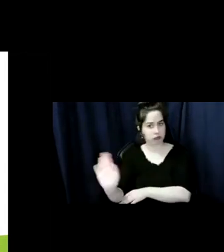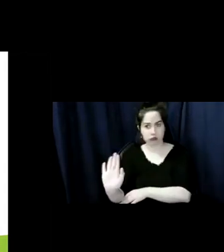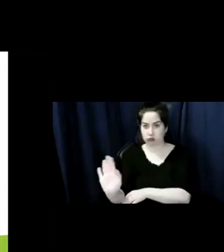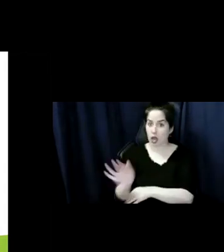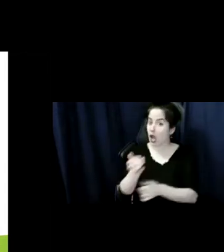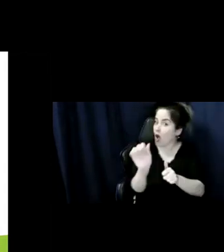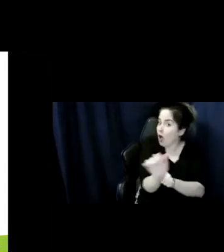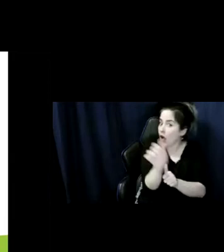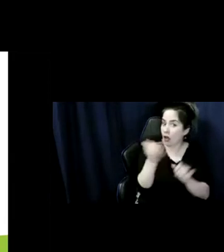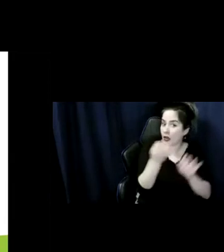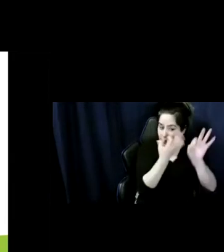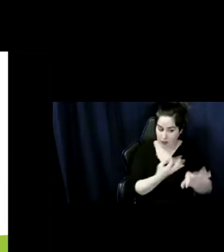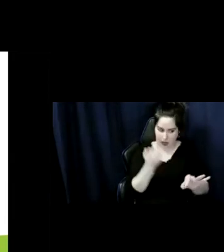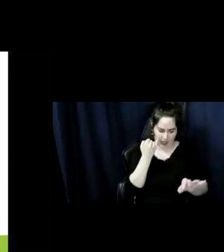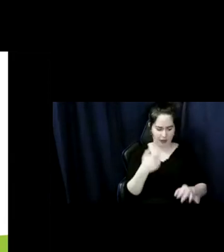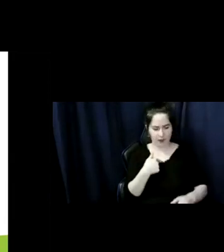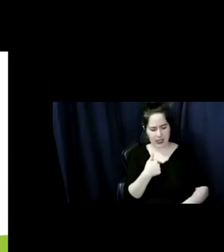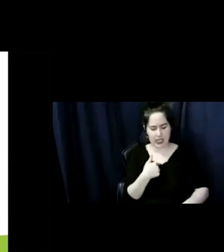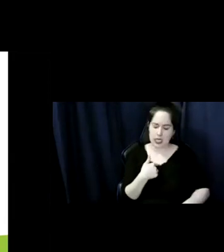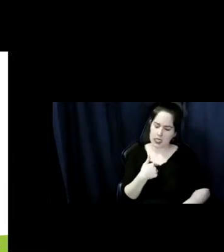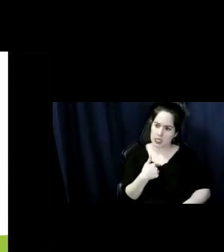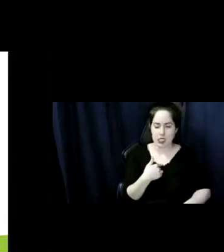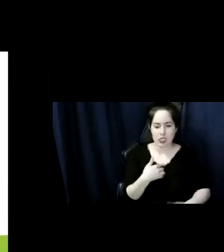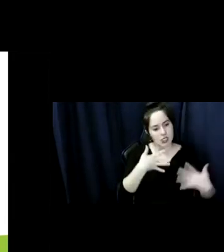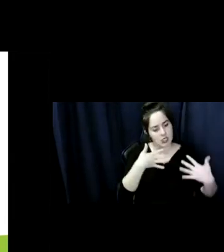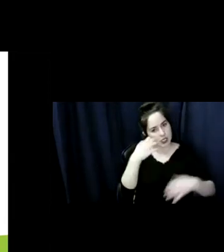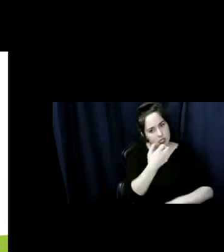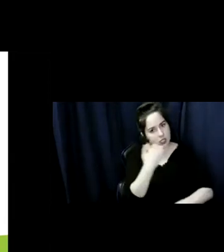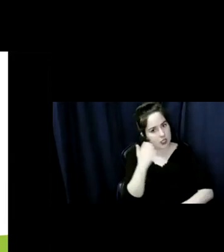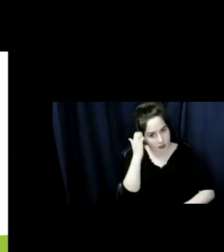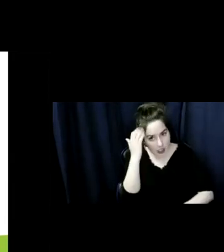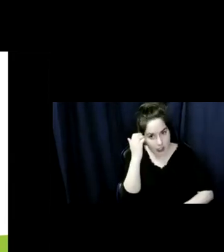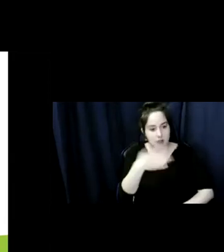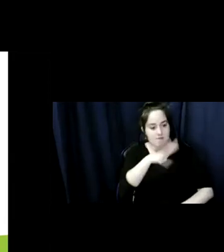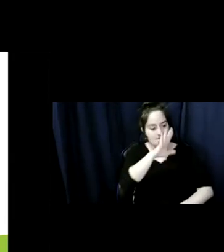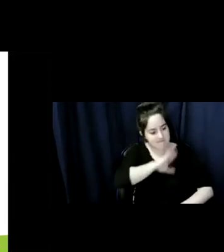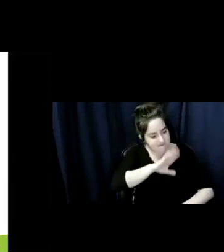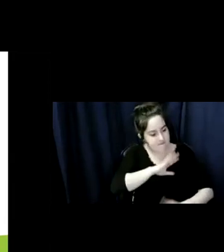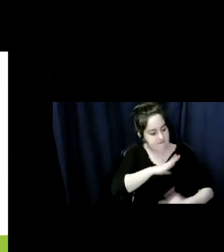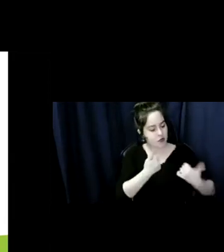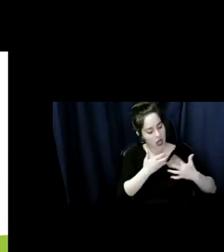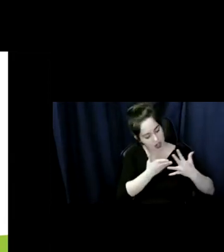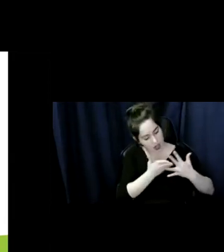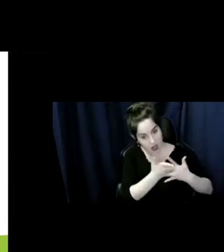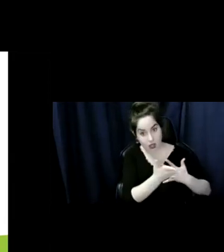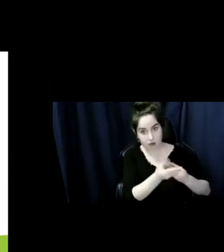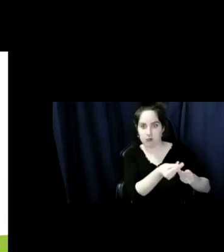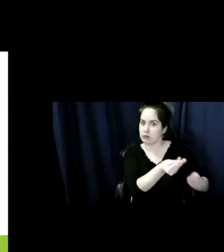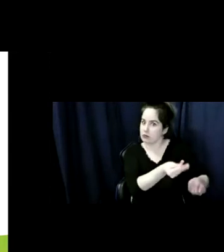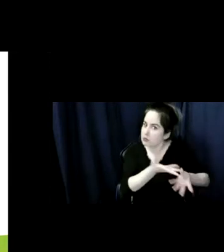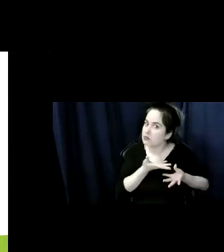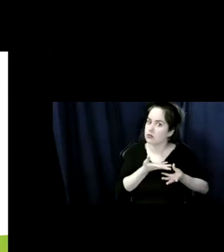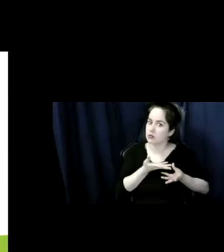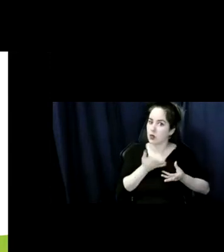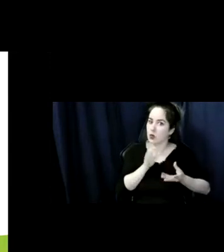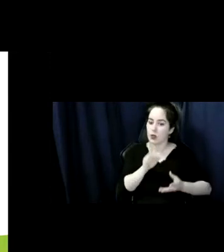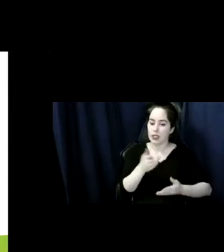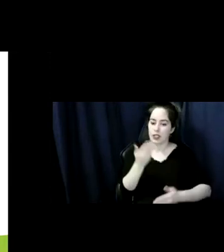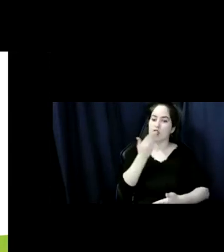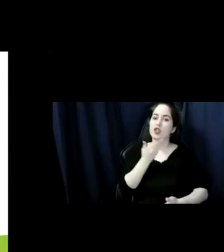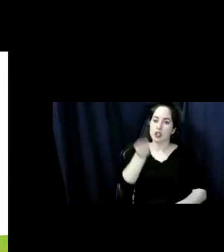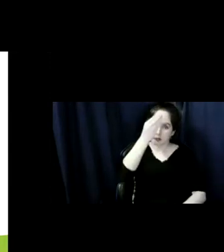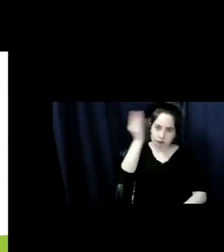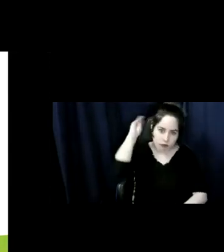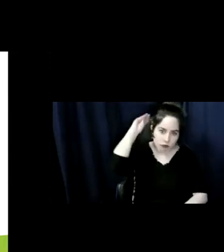find frustrating, just let us know. It's really helpful for us to know that kind of stuff, and it helps